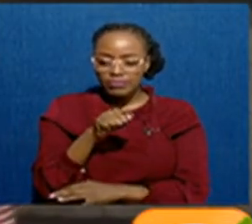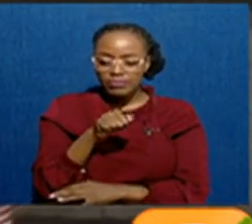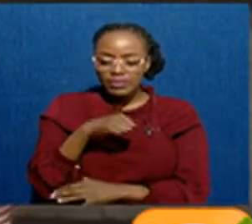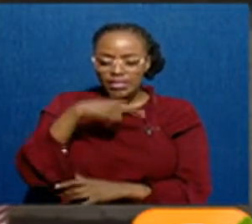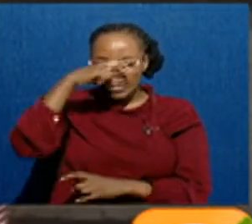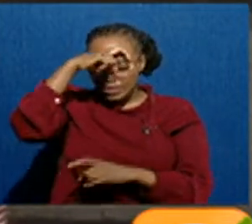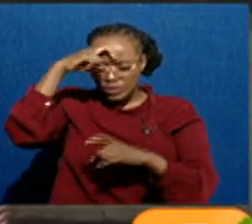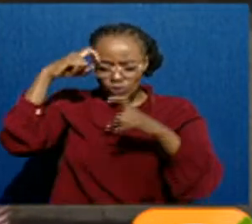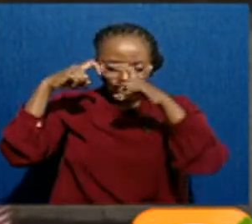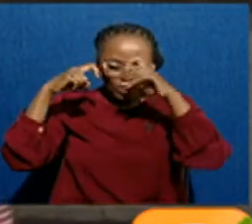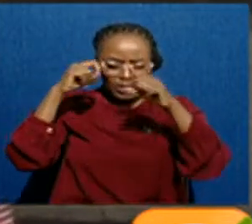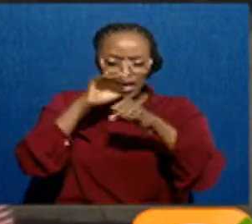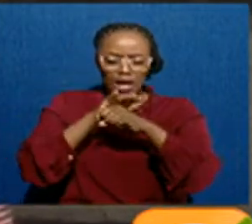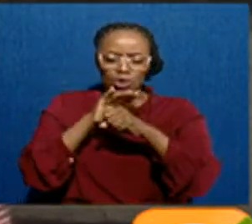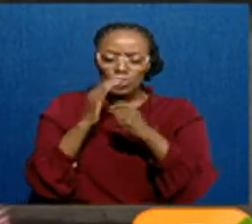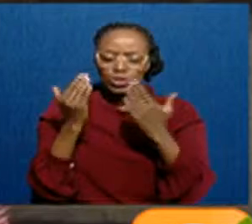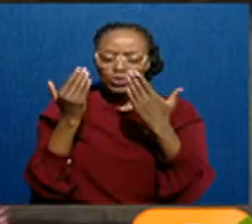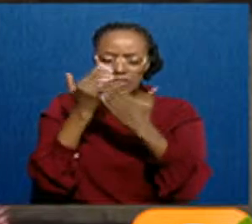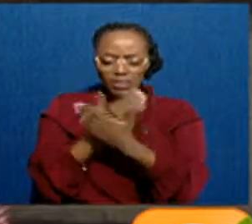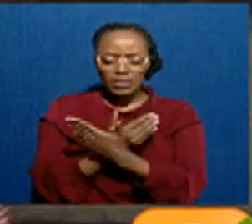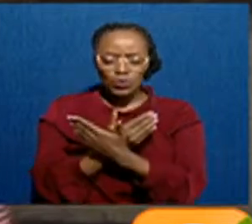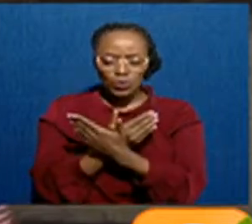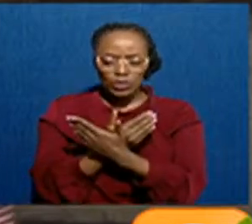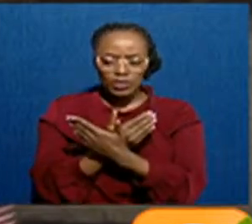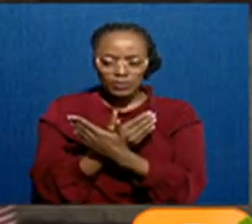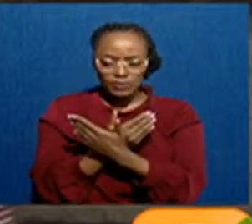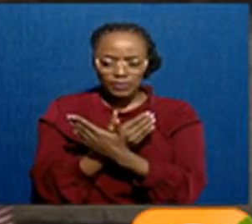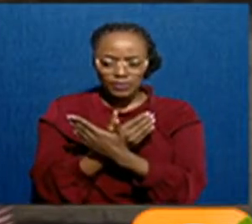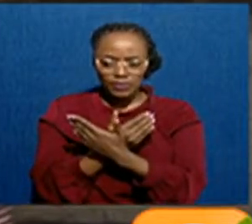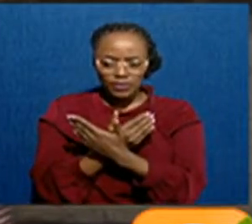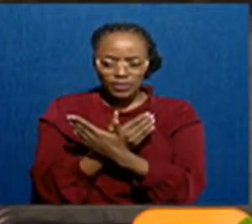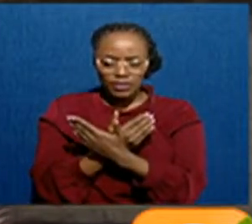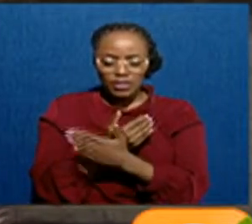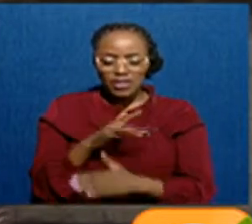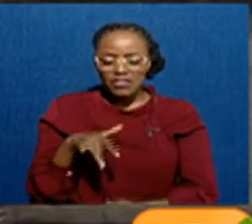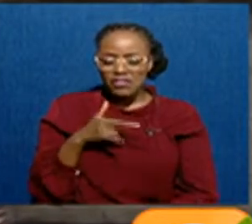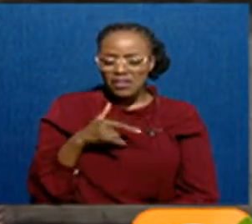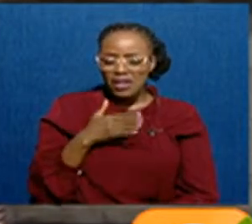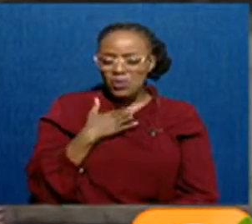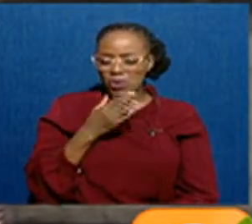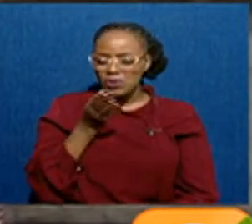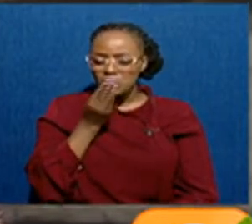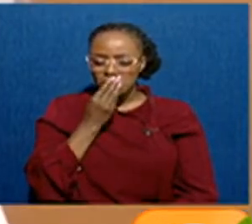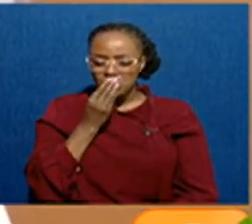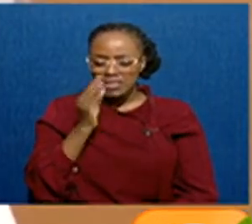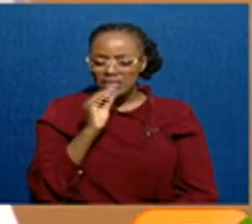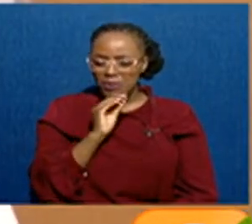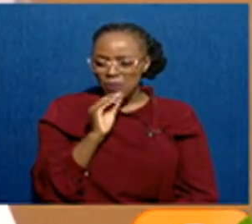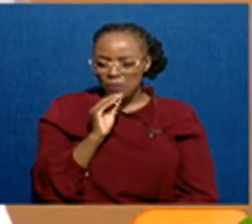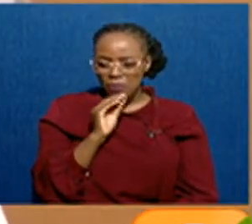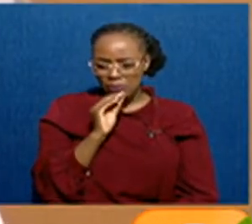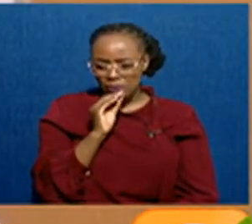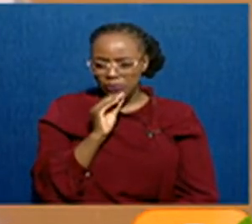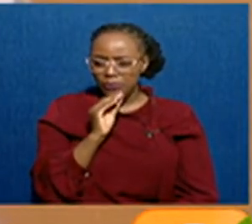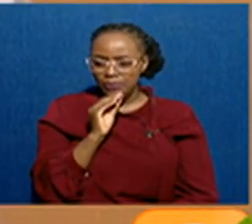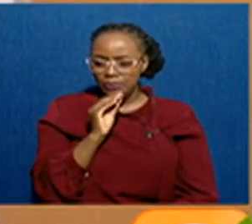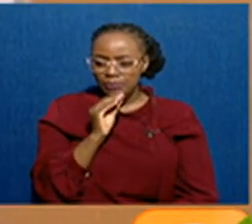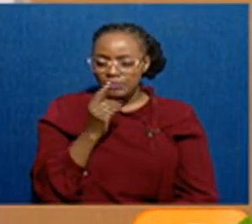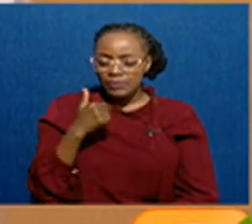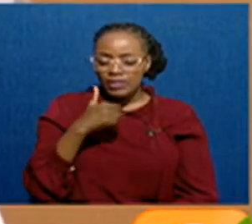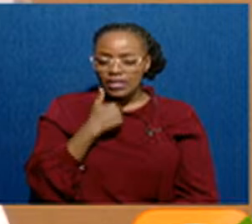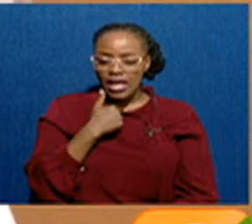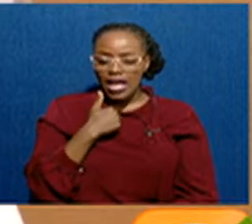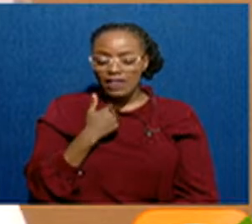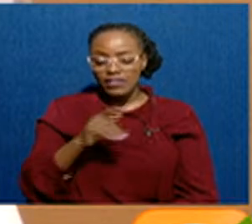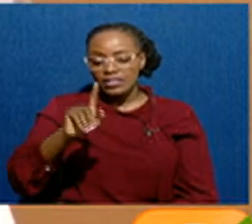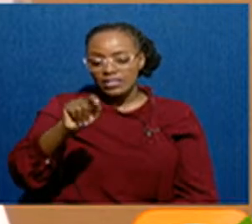sweti sana usiku na alikuwa amelusa appetite yako anataka kukula kitu. We're dealing with the pediatric